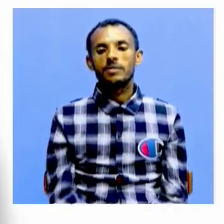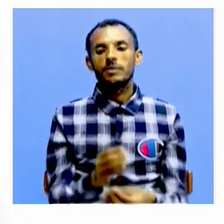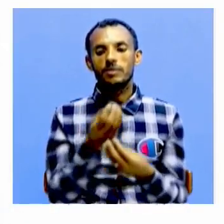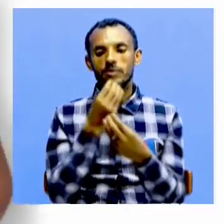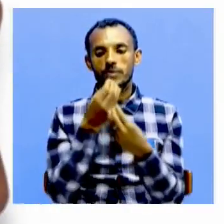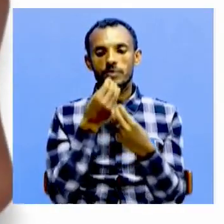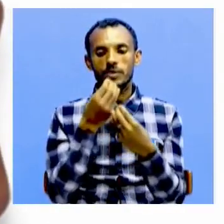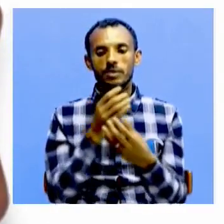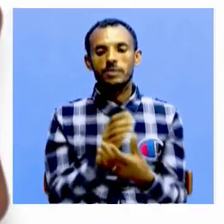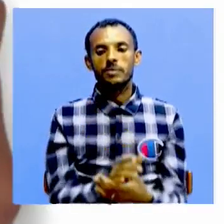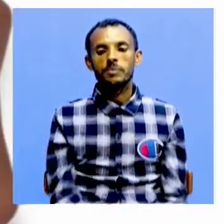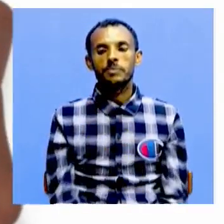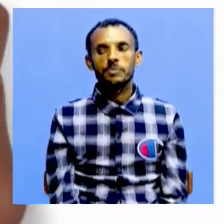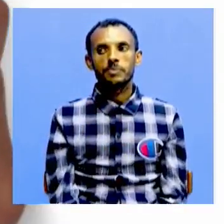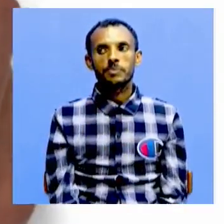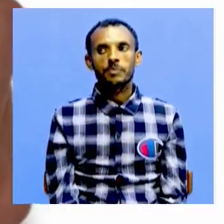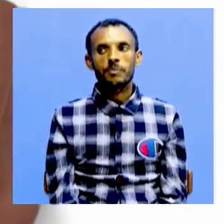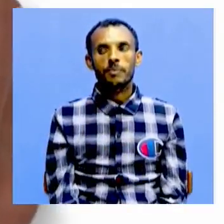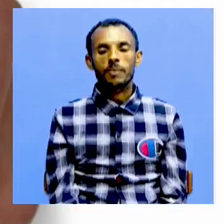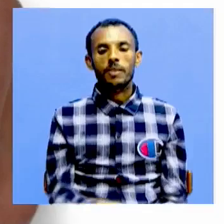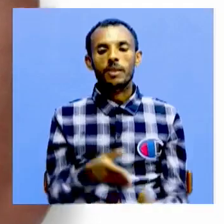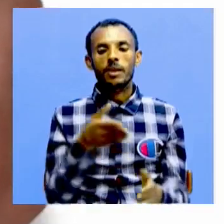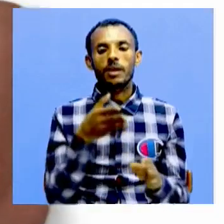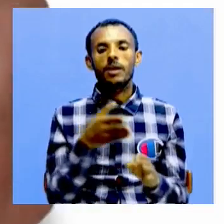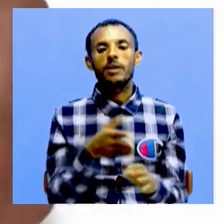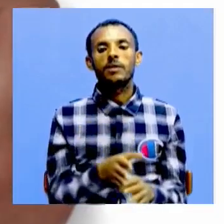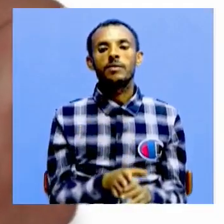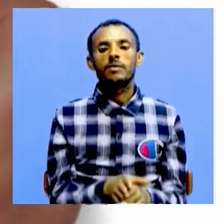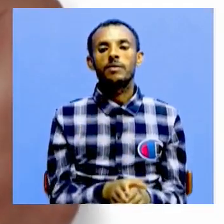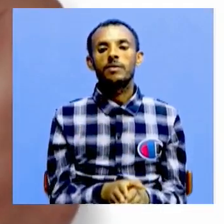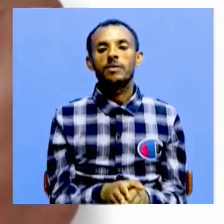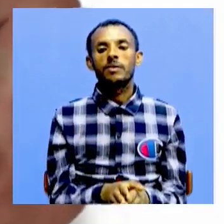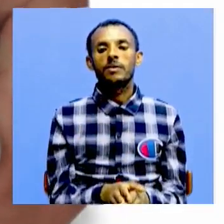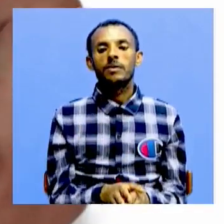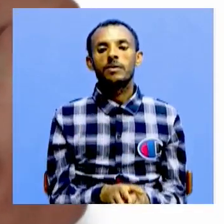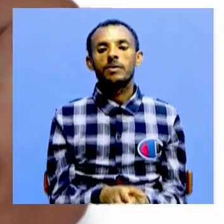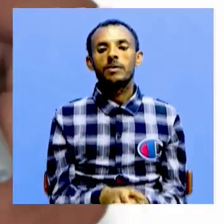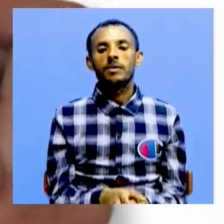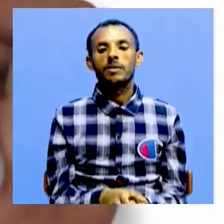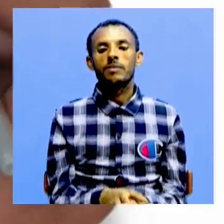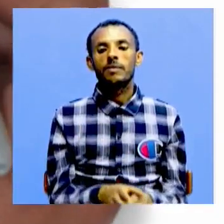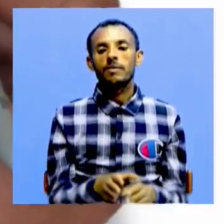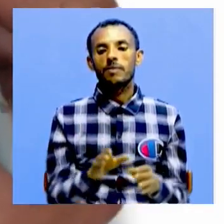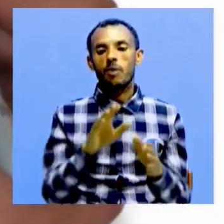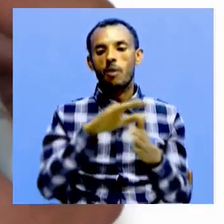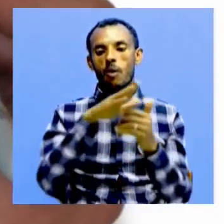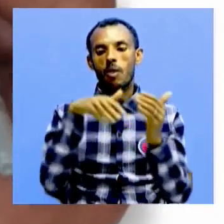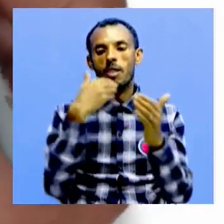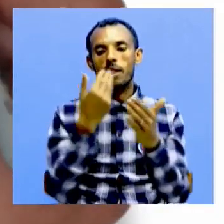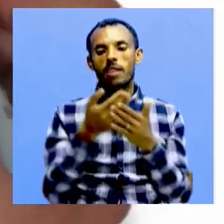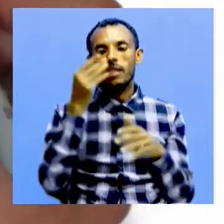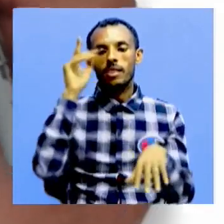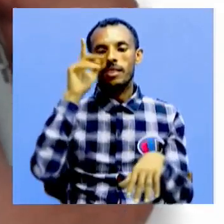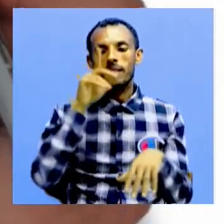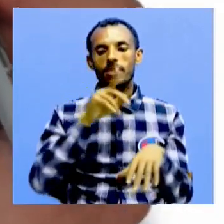favorite food at all, or of all time.